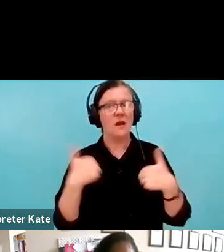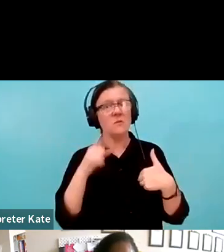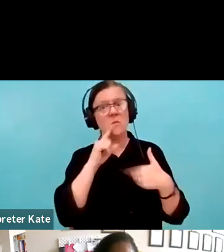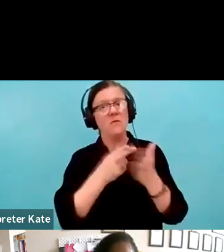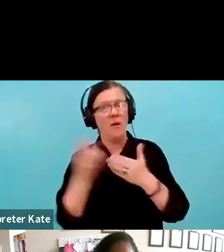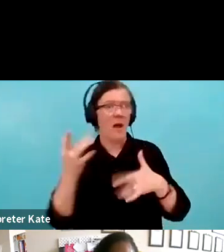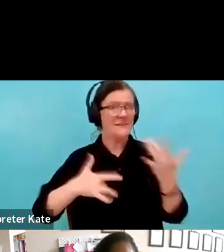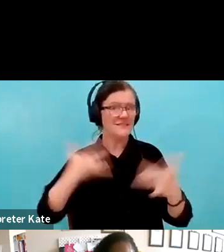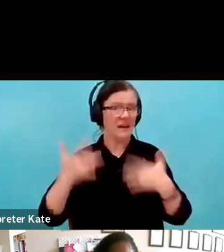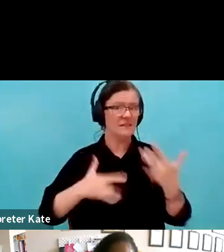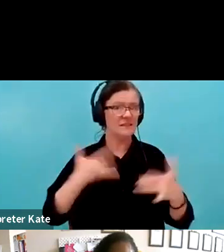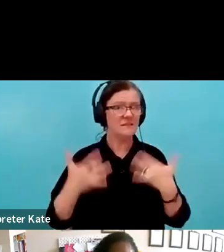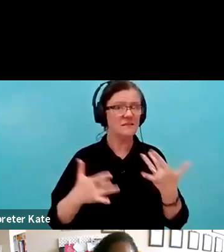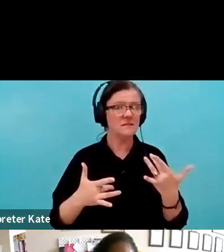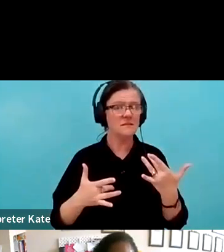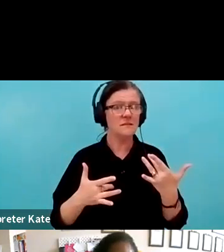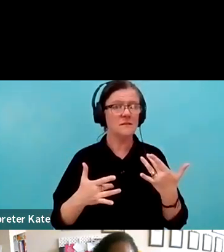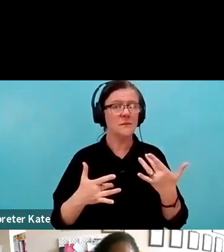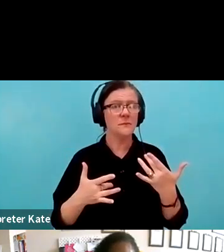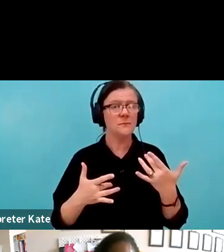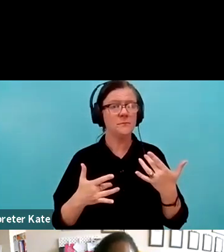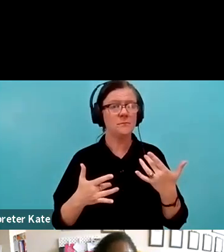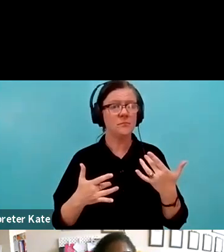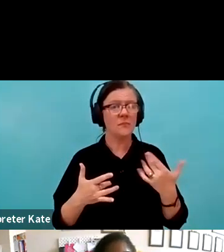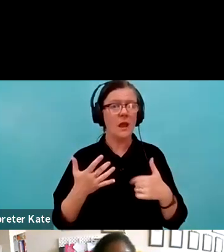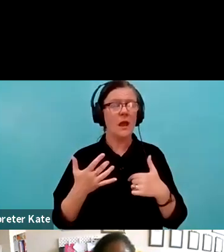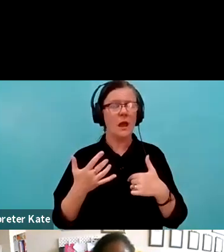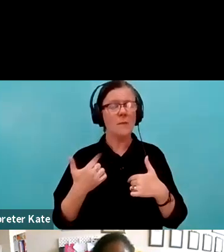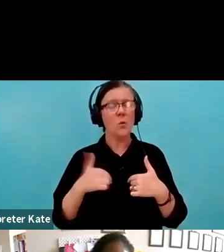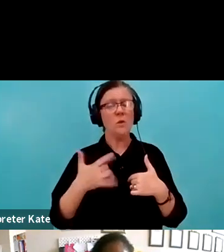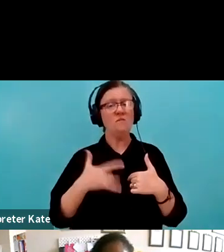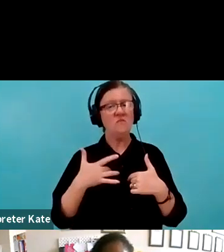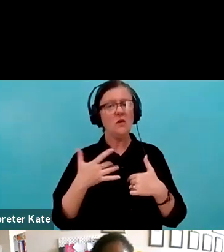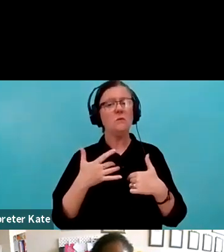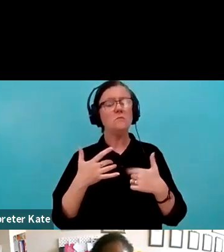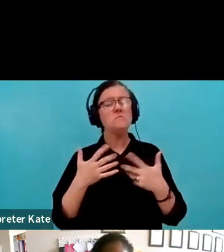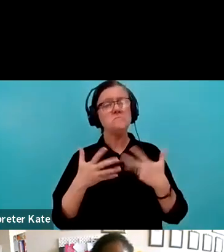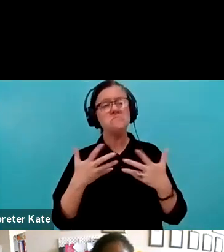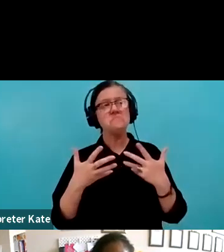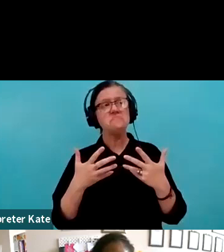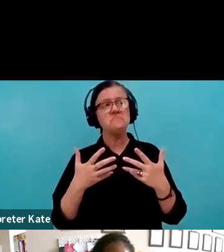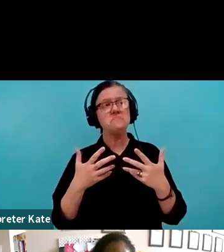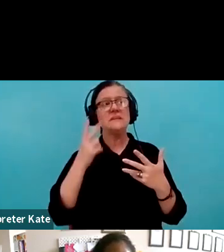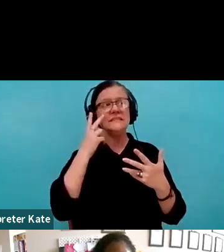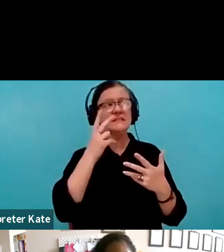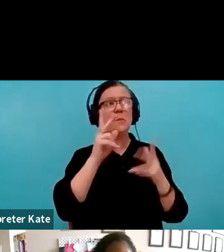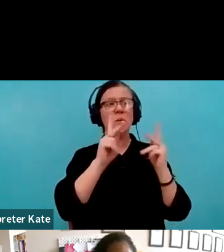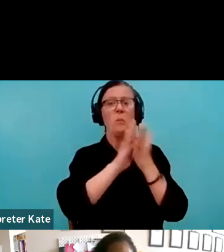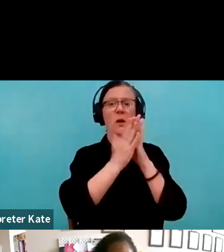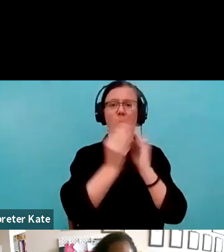I think we do feel like we're starting to see you know, a real awareness